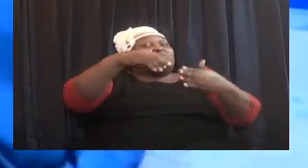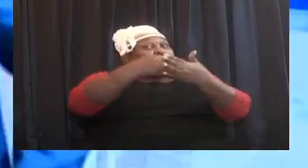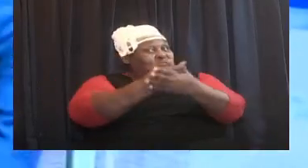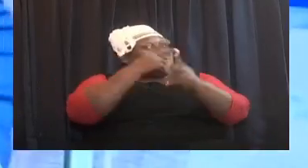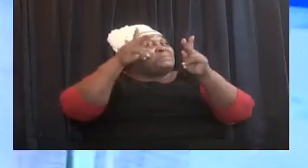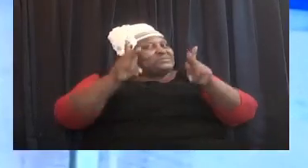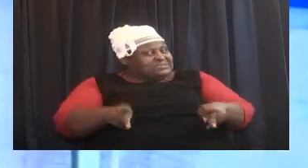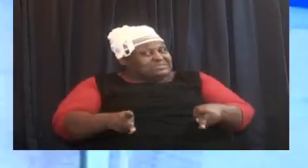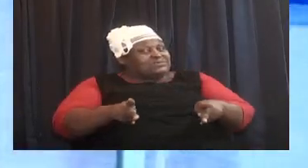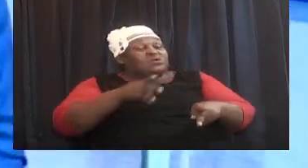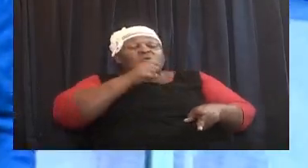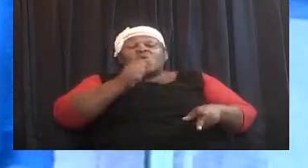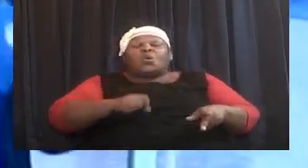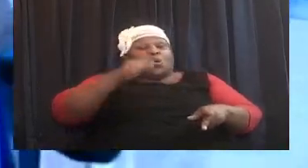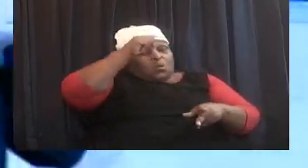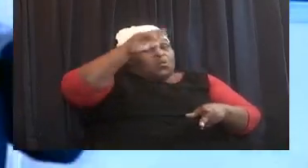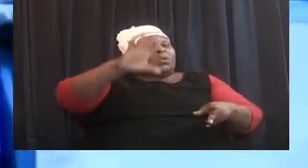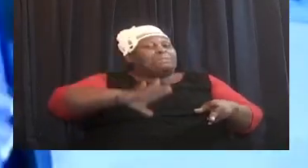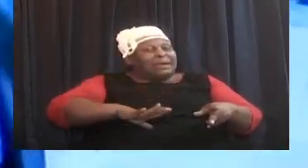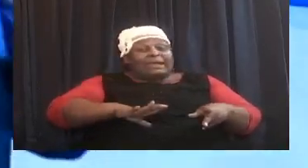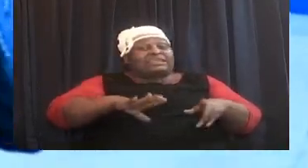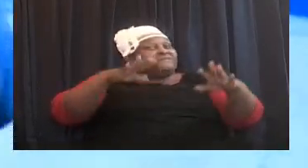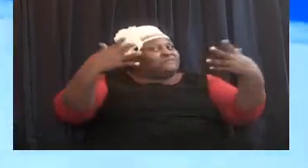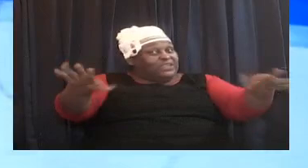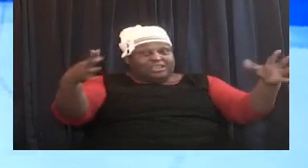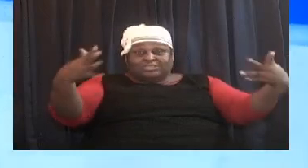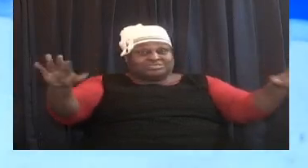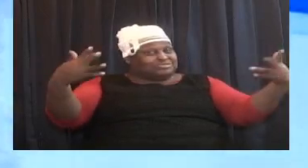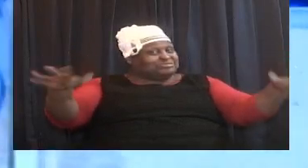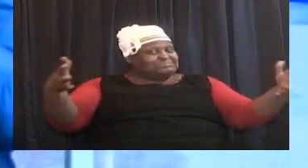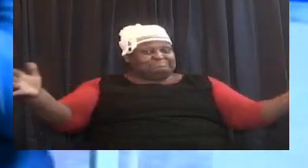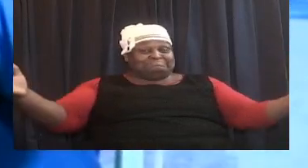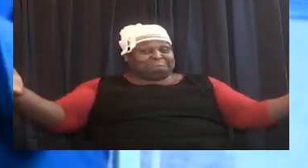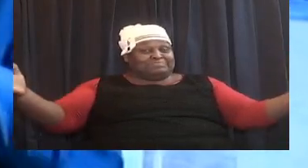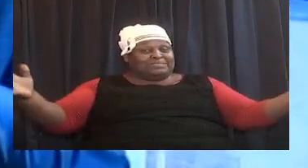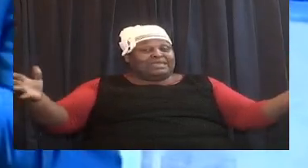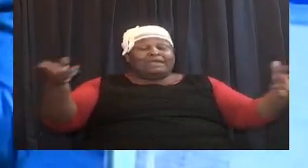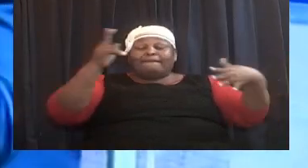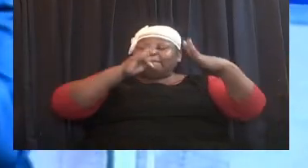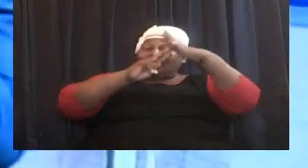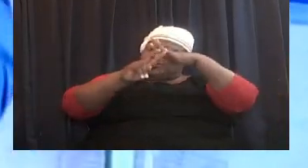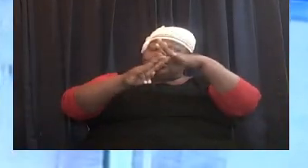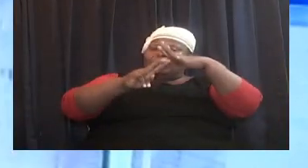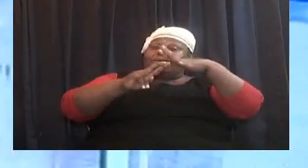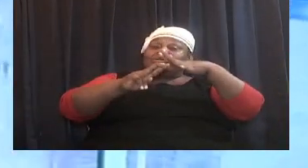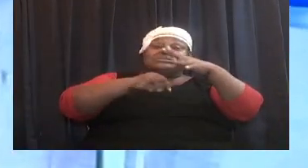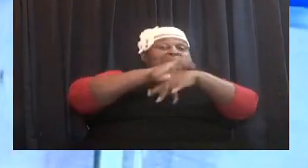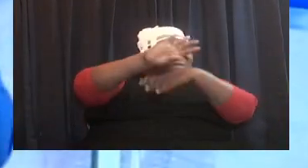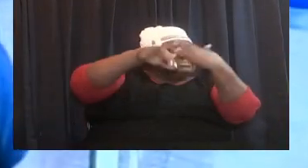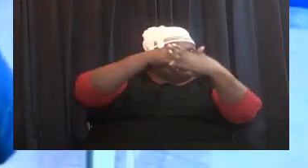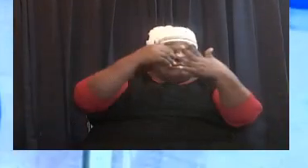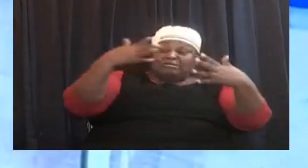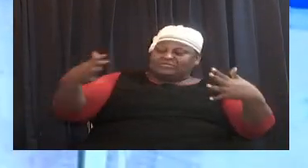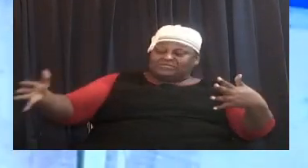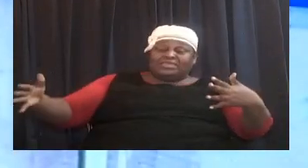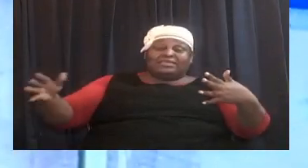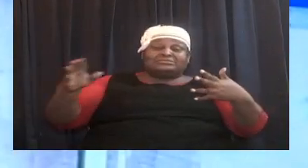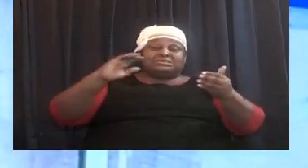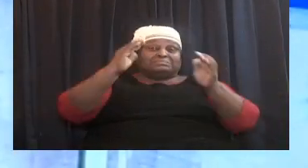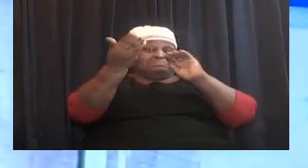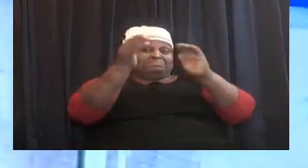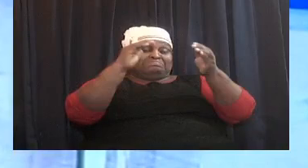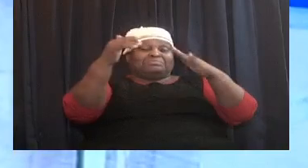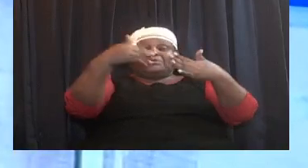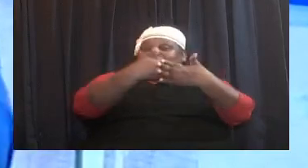creature. All things are passed away. Behold, all things have